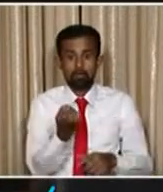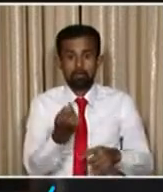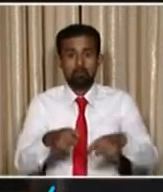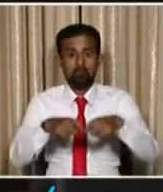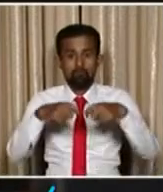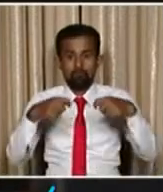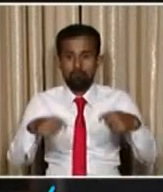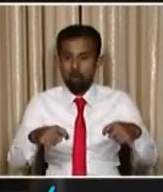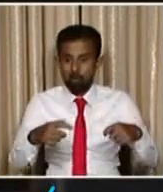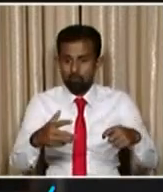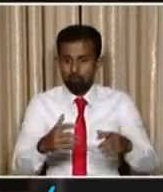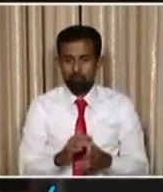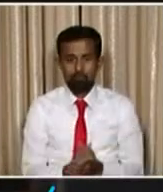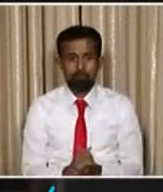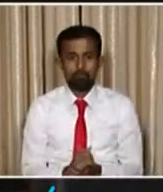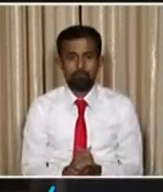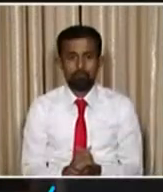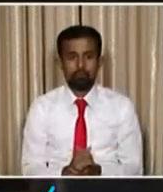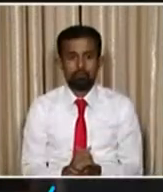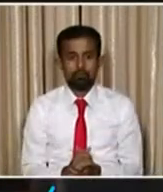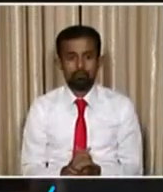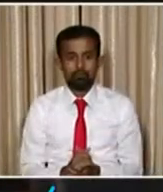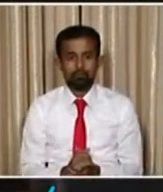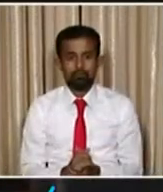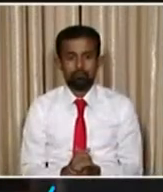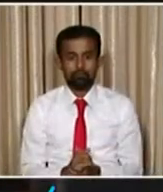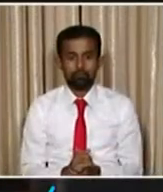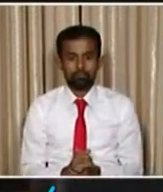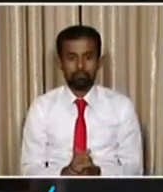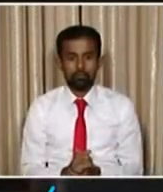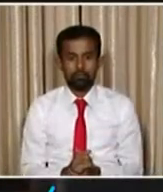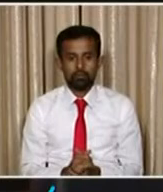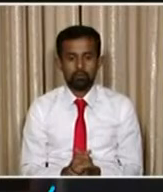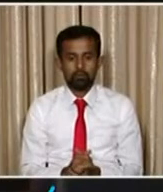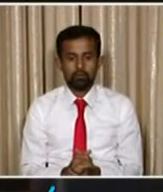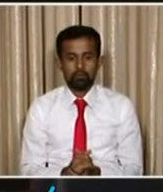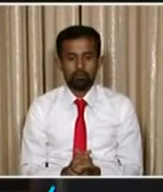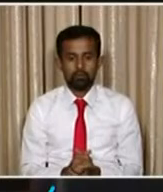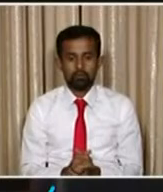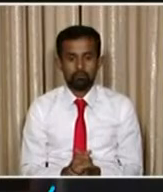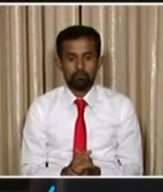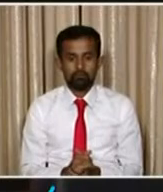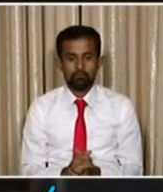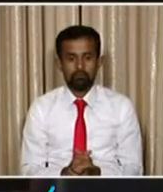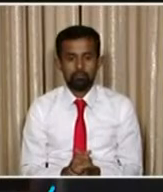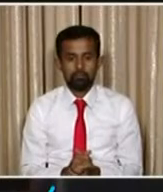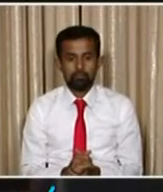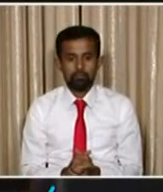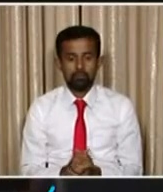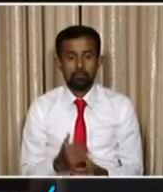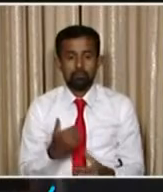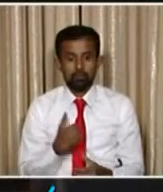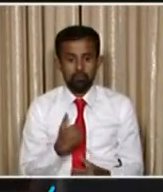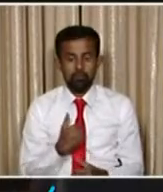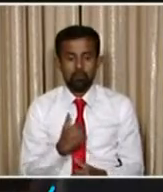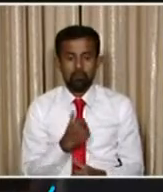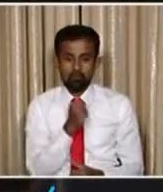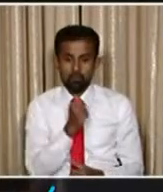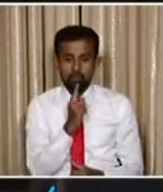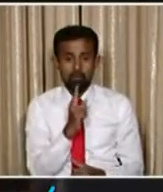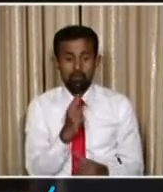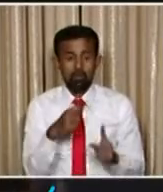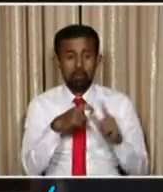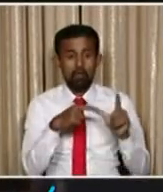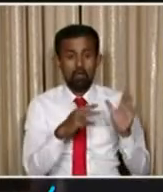This is honorable. Wait till Sir, I just want to tell you, I am not talking about the KK's harbour, sir. I am talking. Also, I